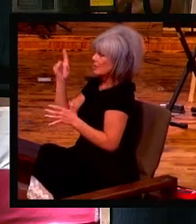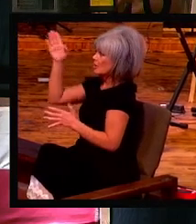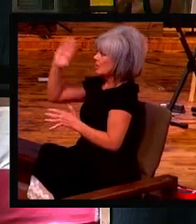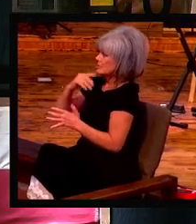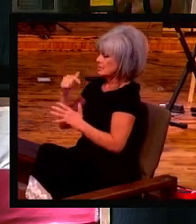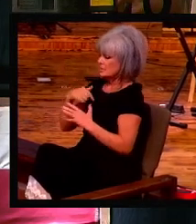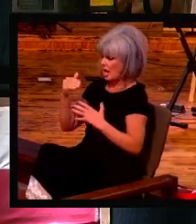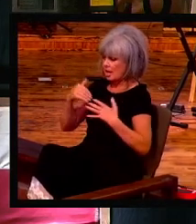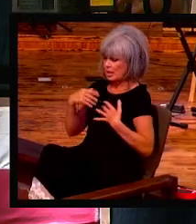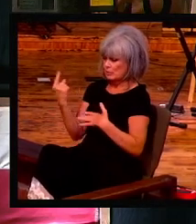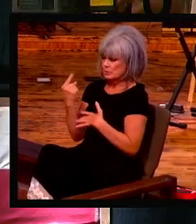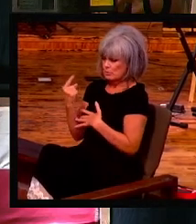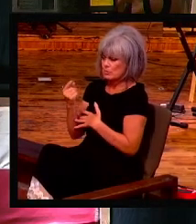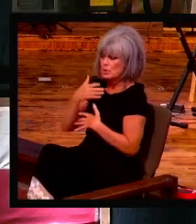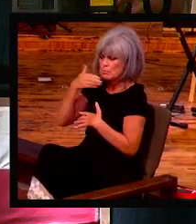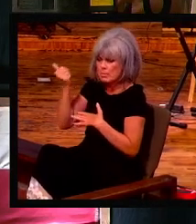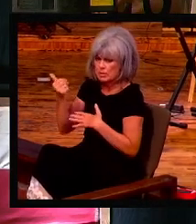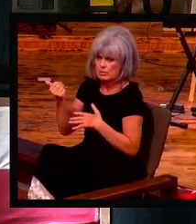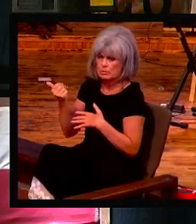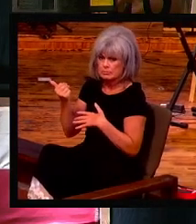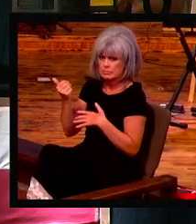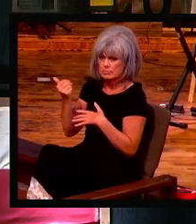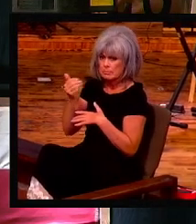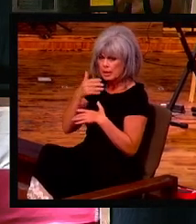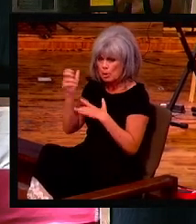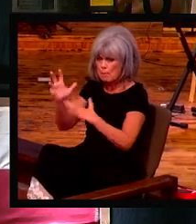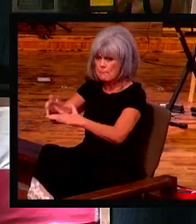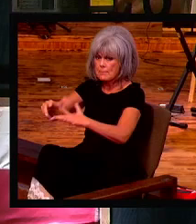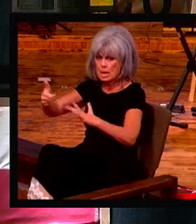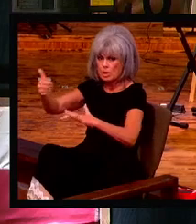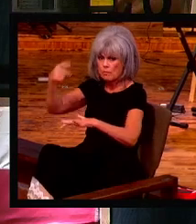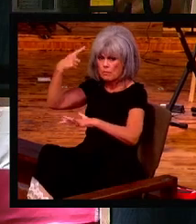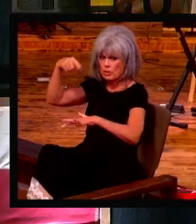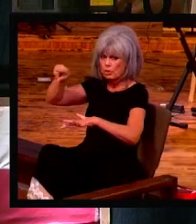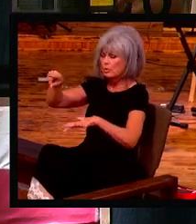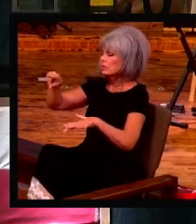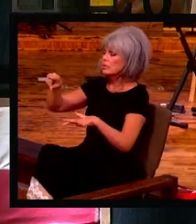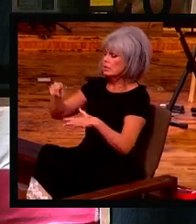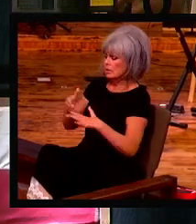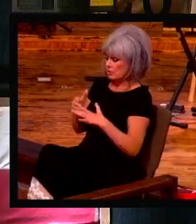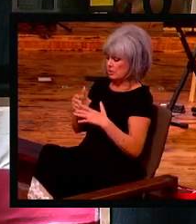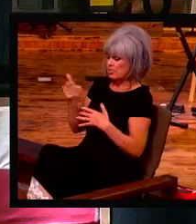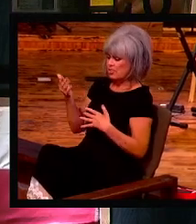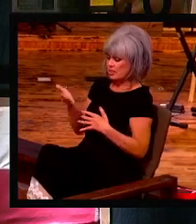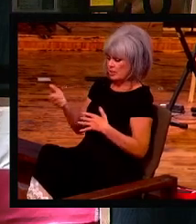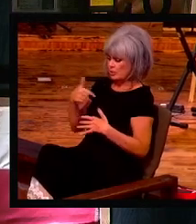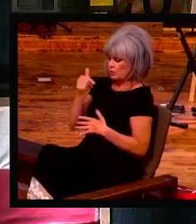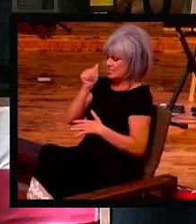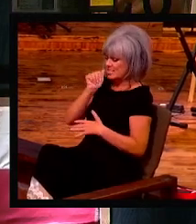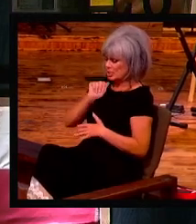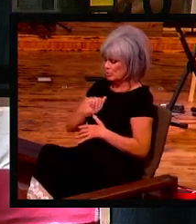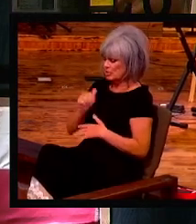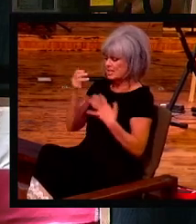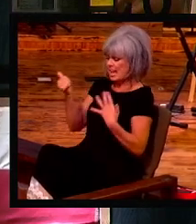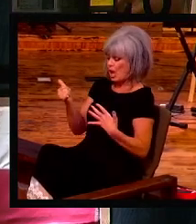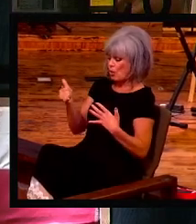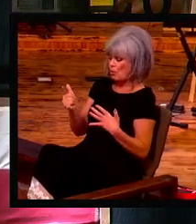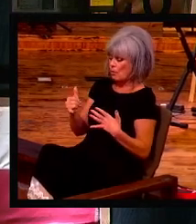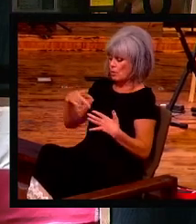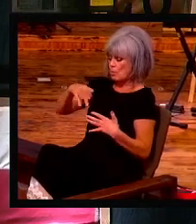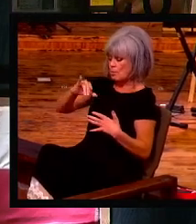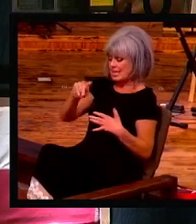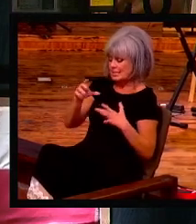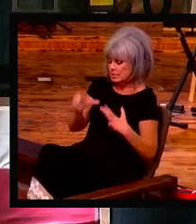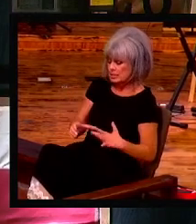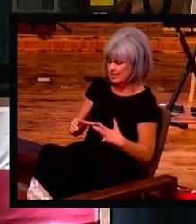going around the country, around the world? How about that? Like, is it possible that the thing that you are dealing with right now, the pit that you are in, God is like,